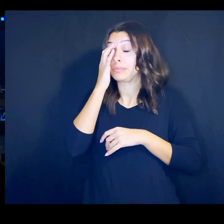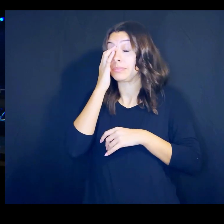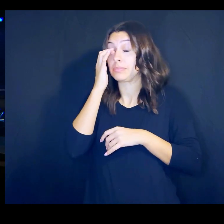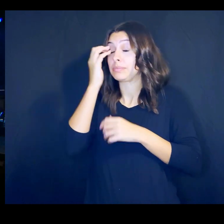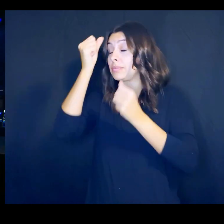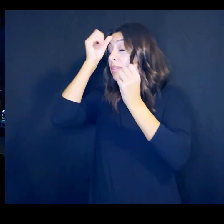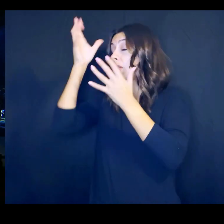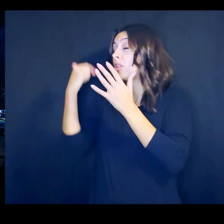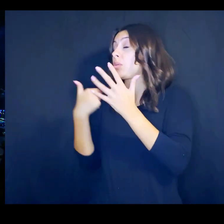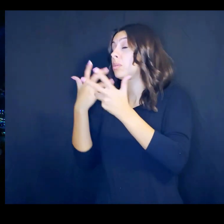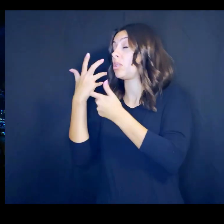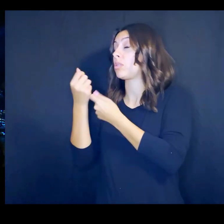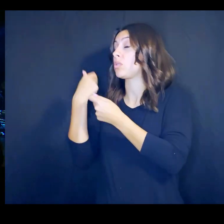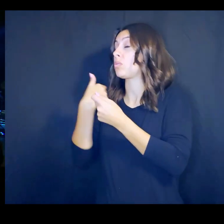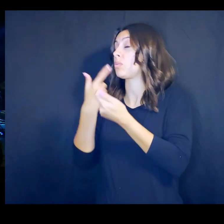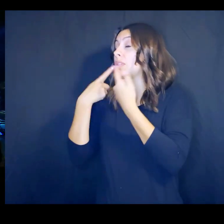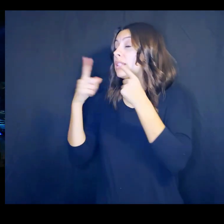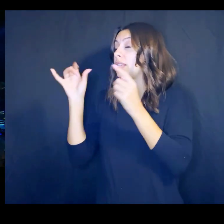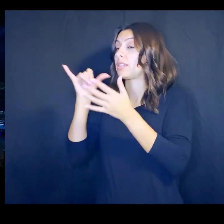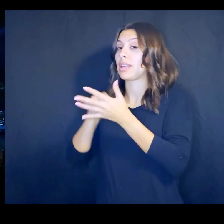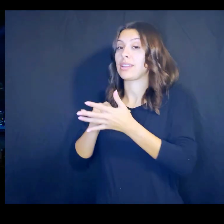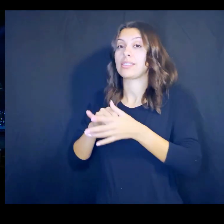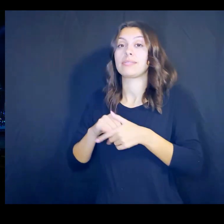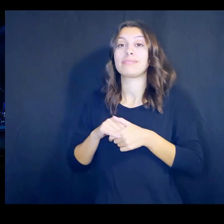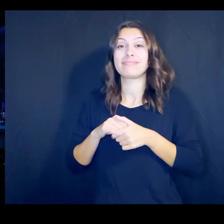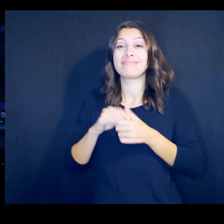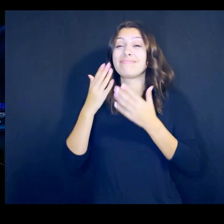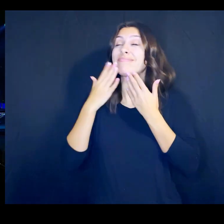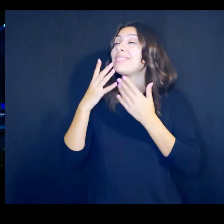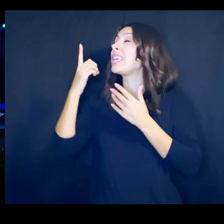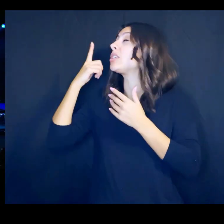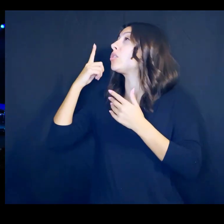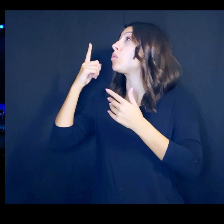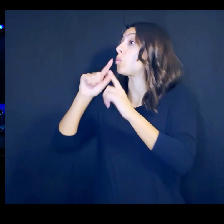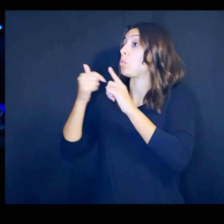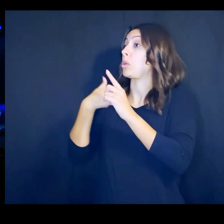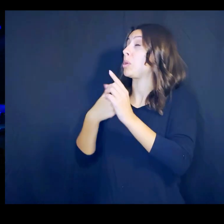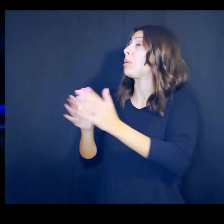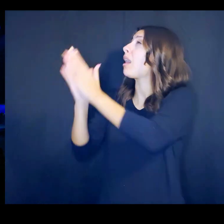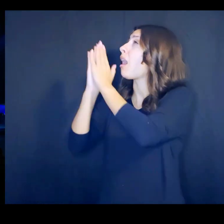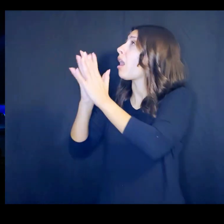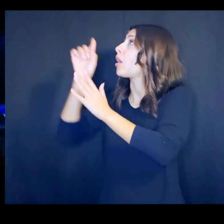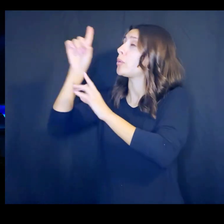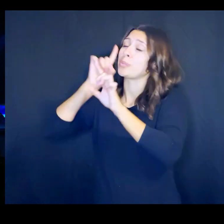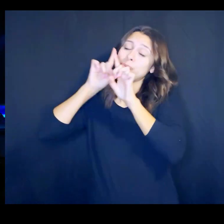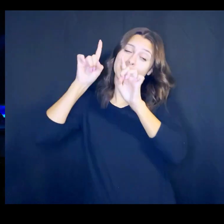Father, we trust you and we declare that. Thank you for answering us when we call.